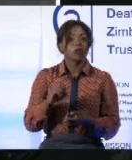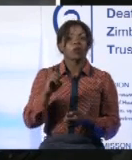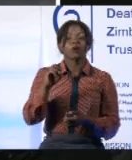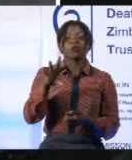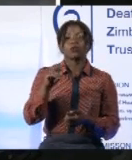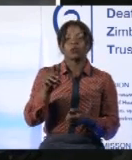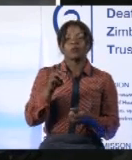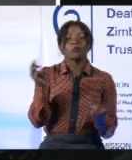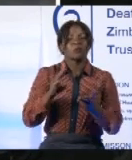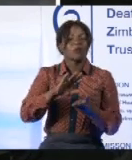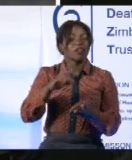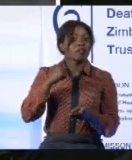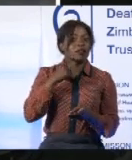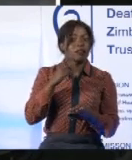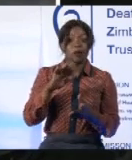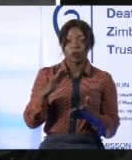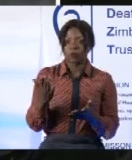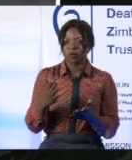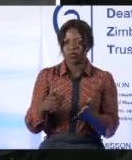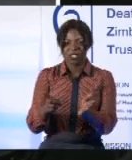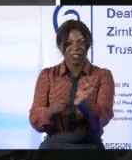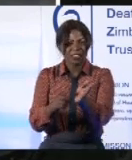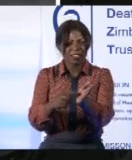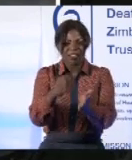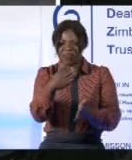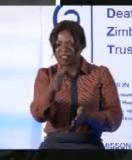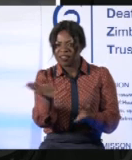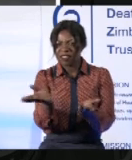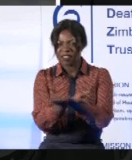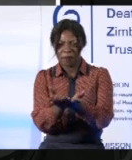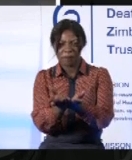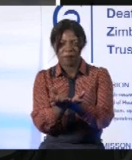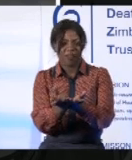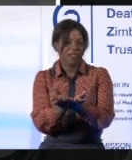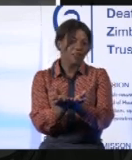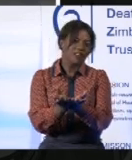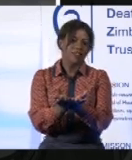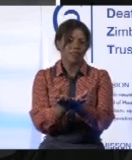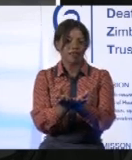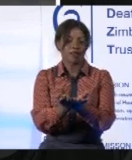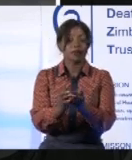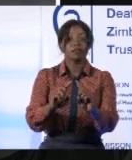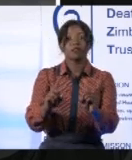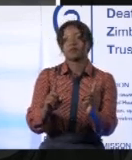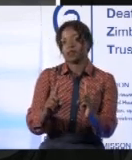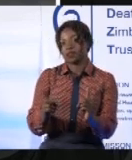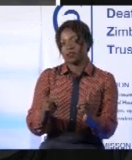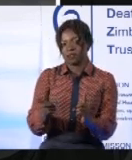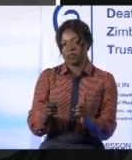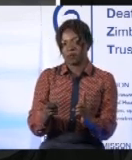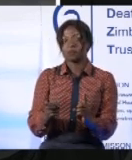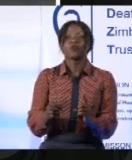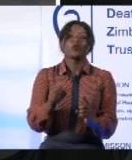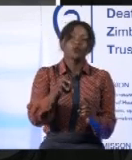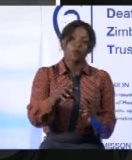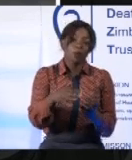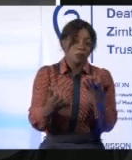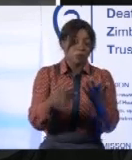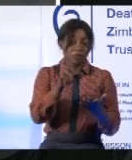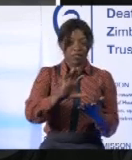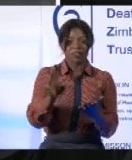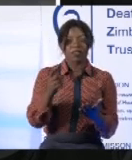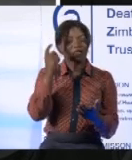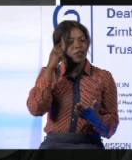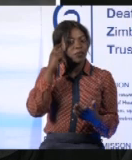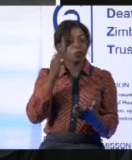people say that it's not the prostitution that becomes the illegality, it's the solicitation of